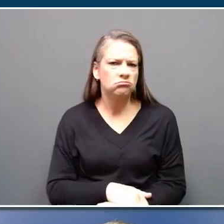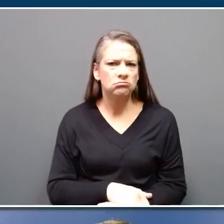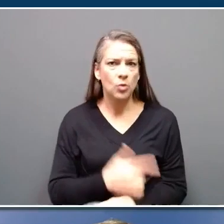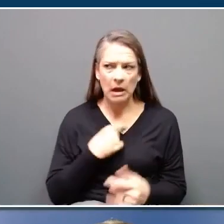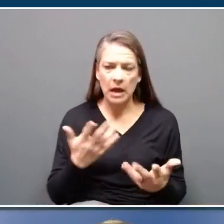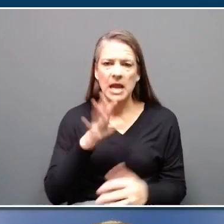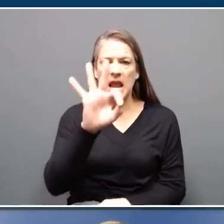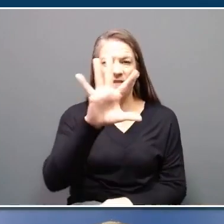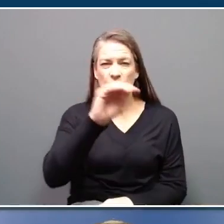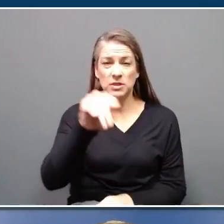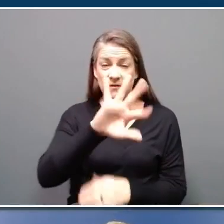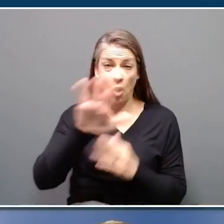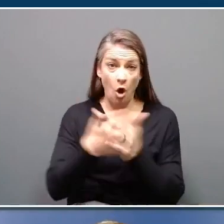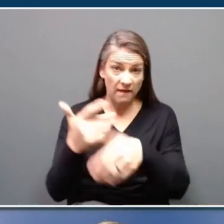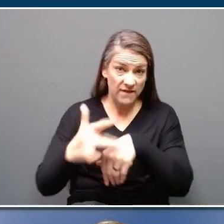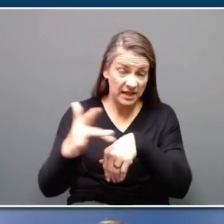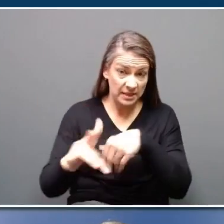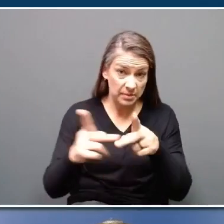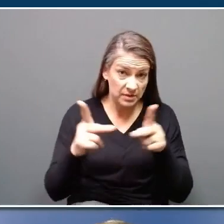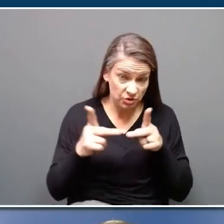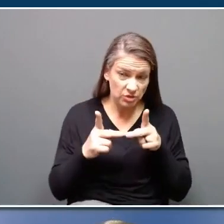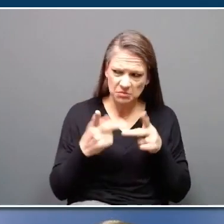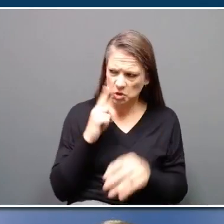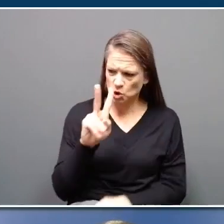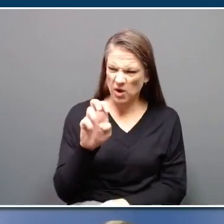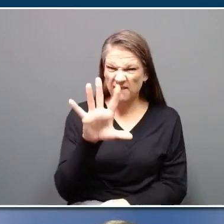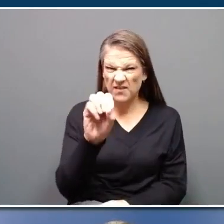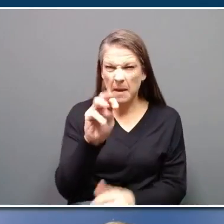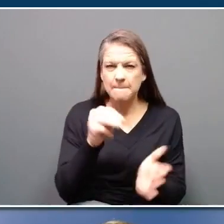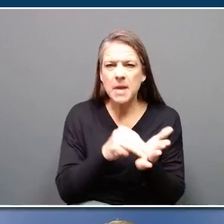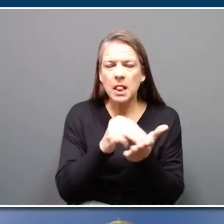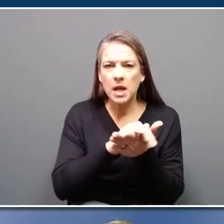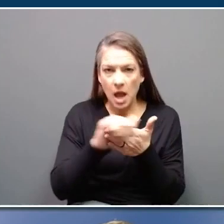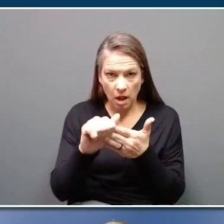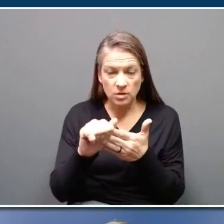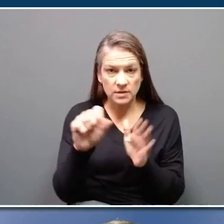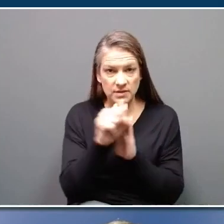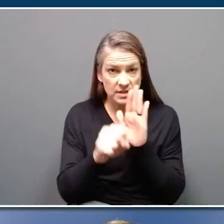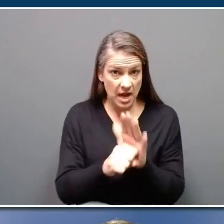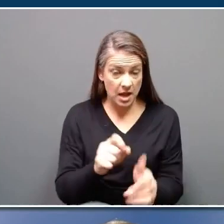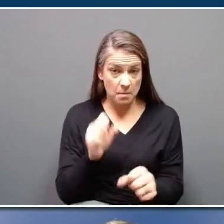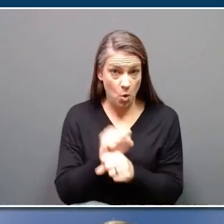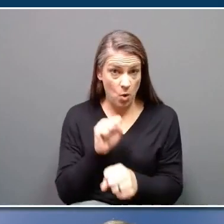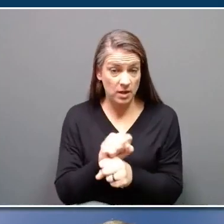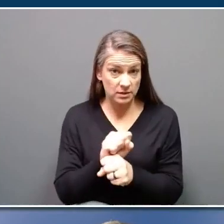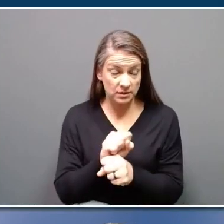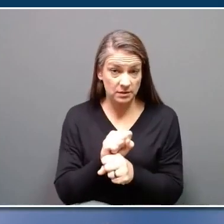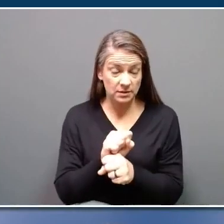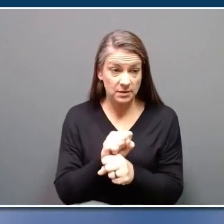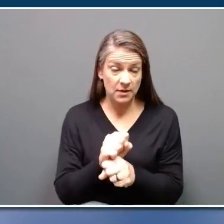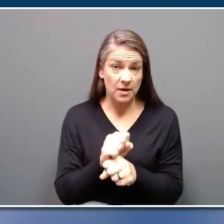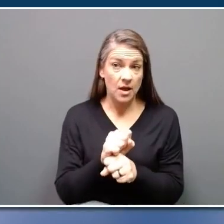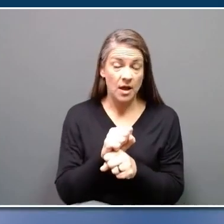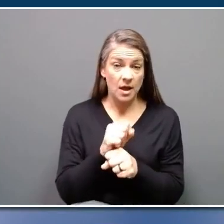95% of all those positions wiped out. It's about $250 million worth of state employees that past budgets have recognized